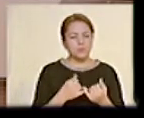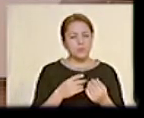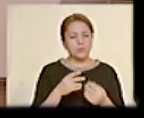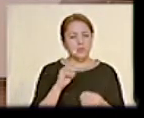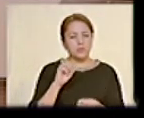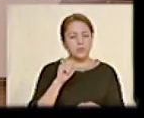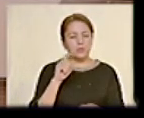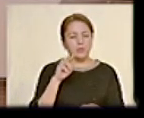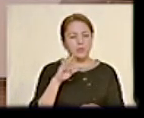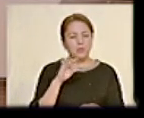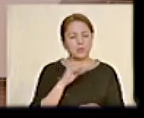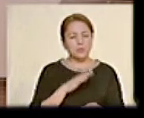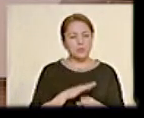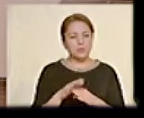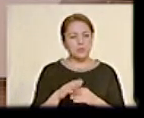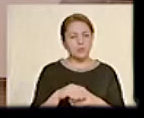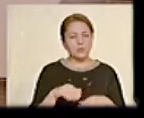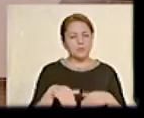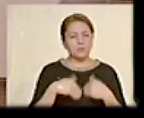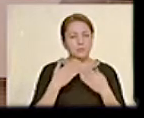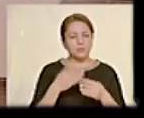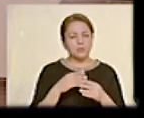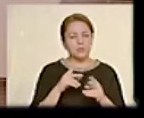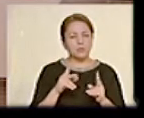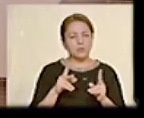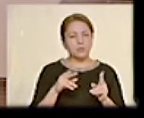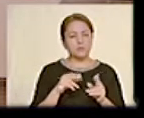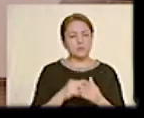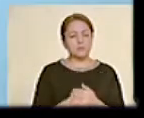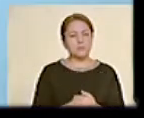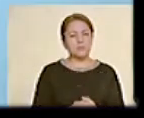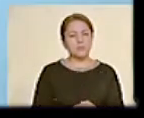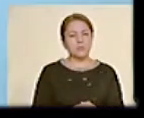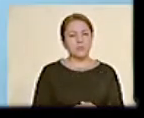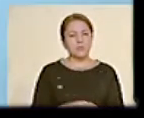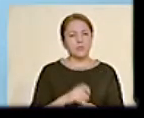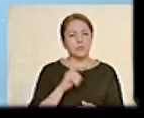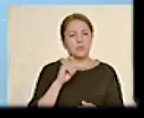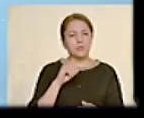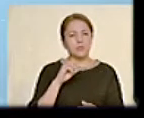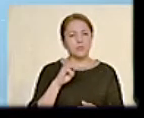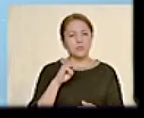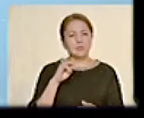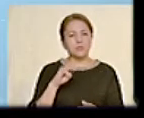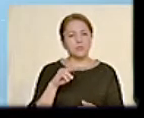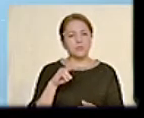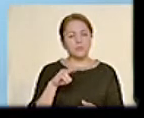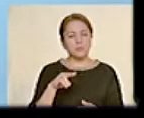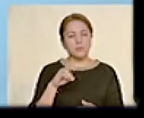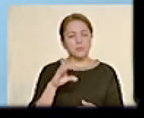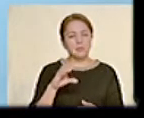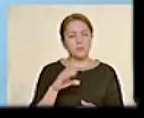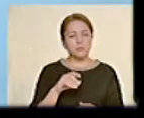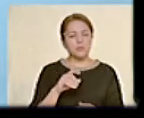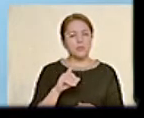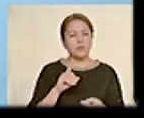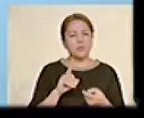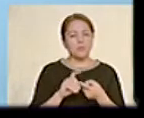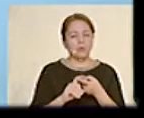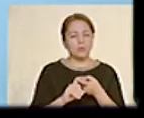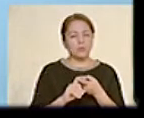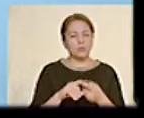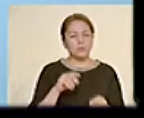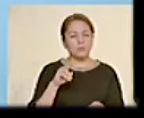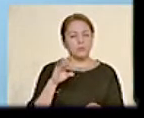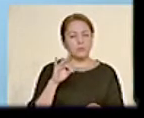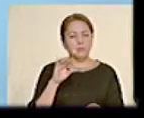etadigan bo'lsak, bizda berilgan birinchi qism, ya'ni HTTPS bu bog'lanish protokoli deb